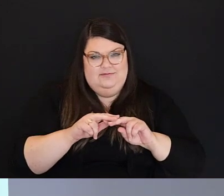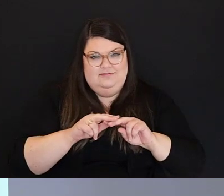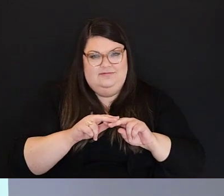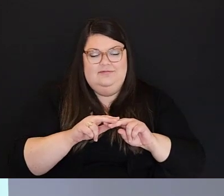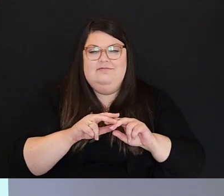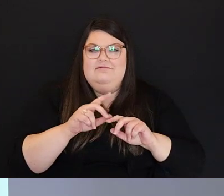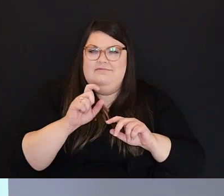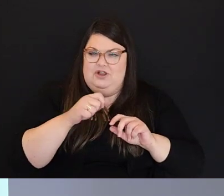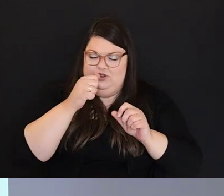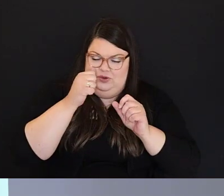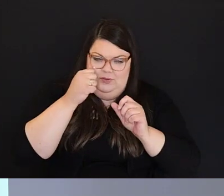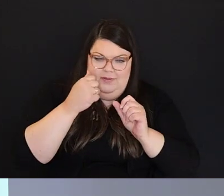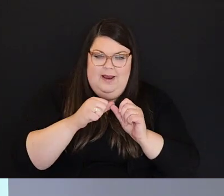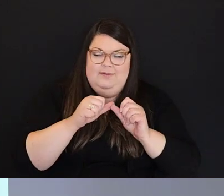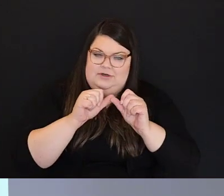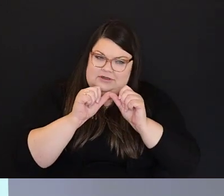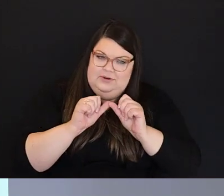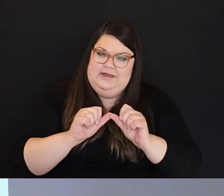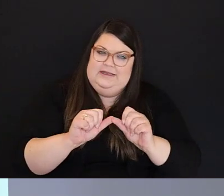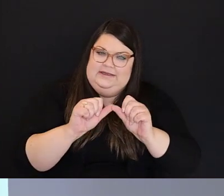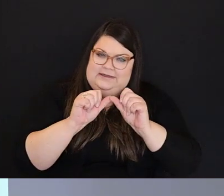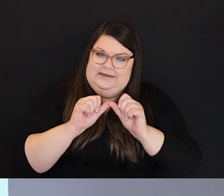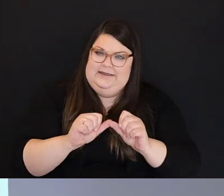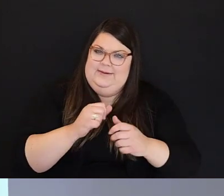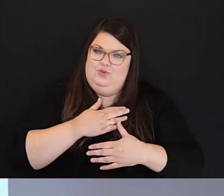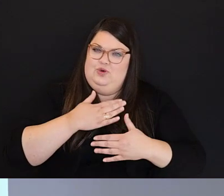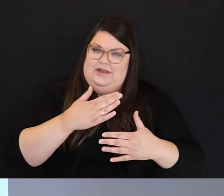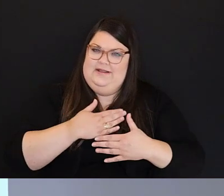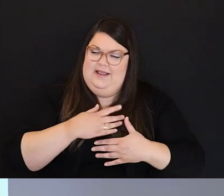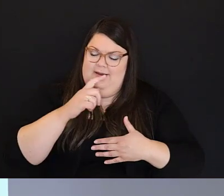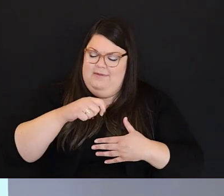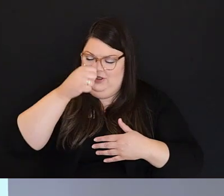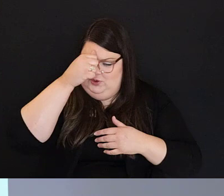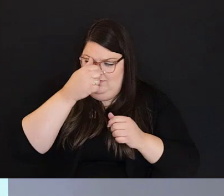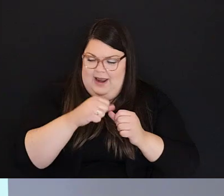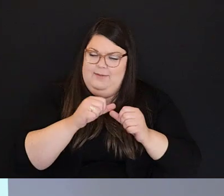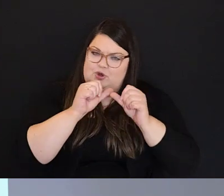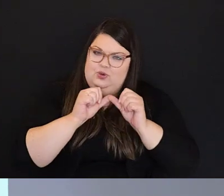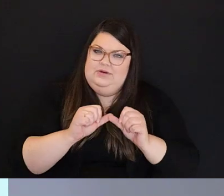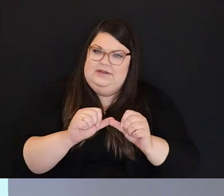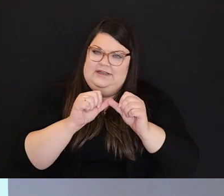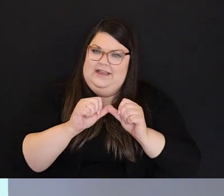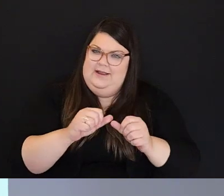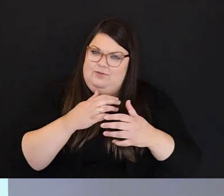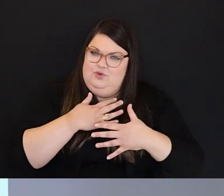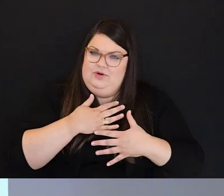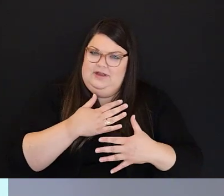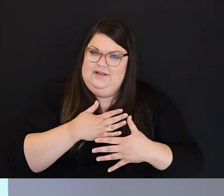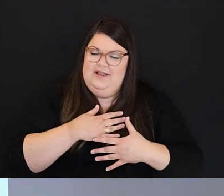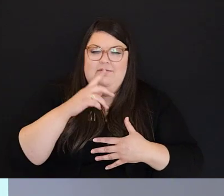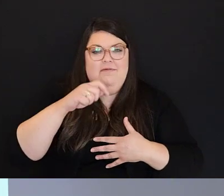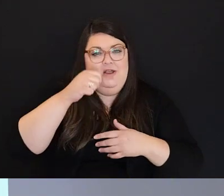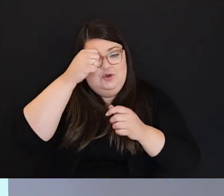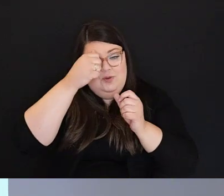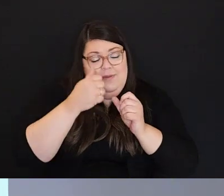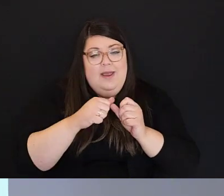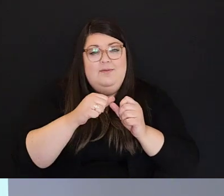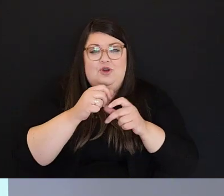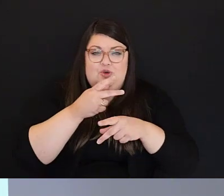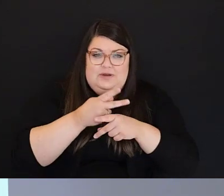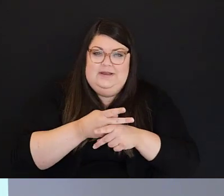must remember to keep breathing. I must remember to keep breathing. I must remember to keep breathing.